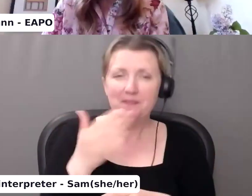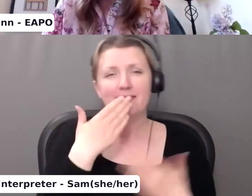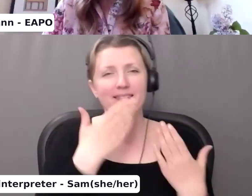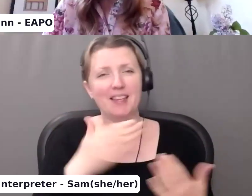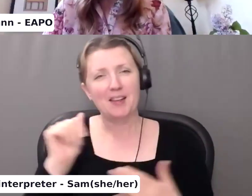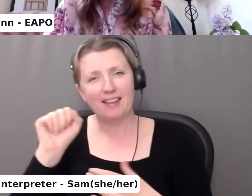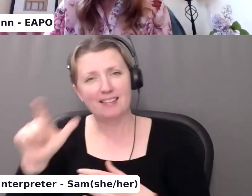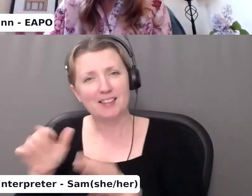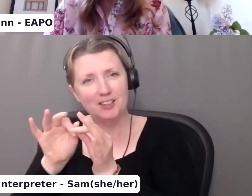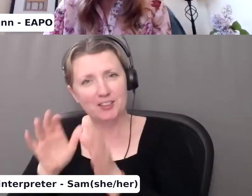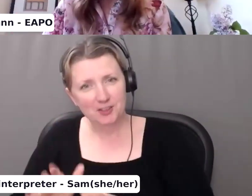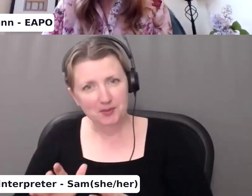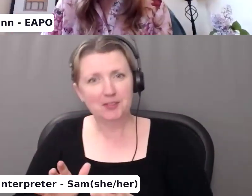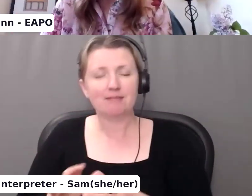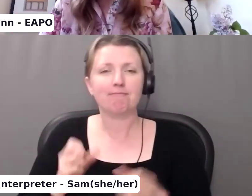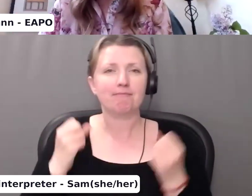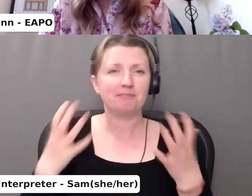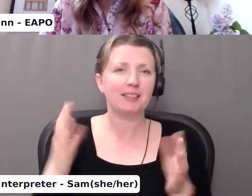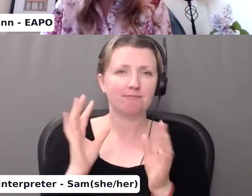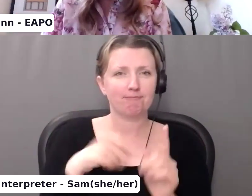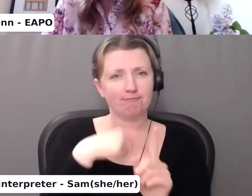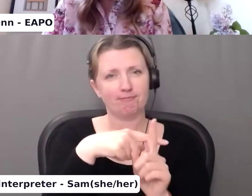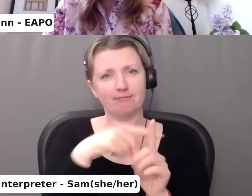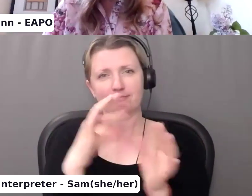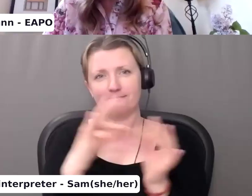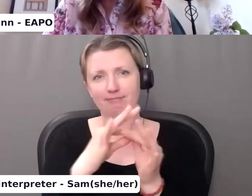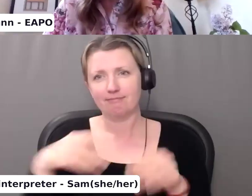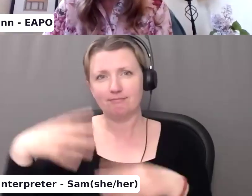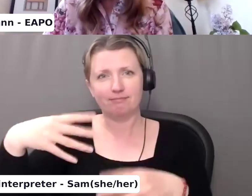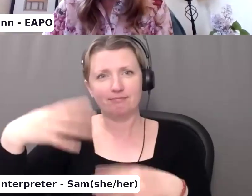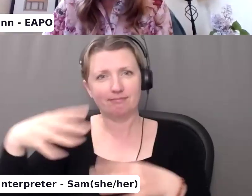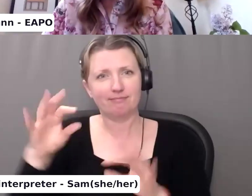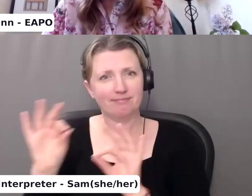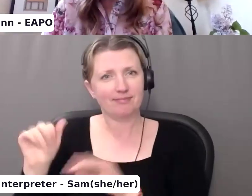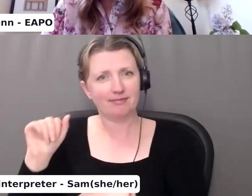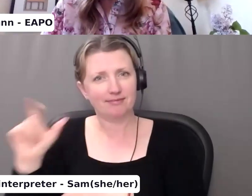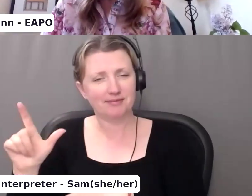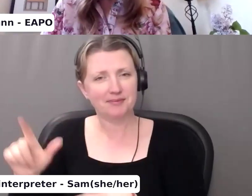interpreters for joining us. Lots of positive comments coming in through the chat box to both of you. So